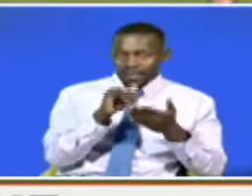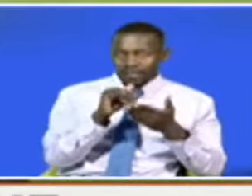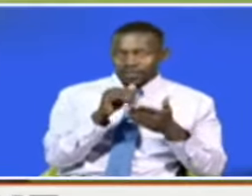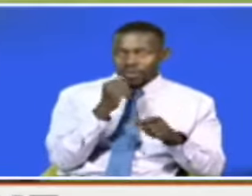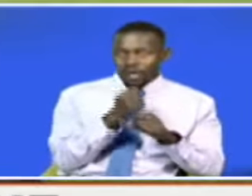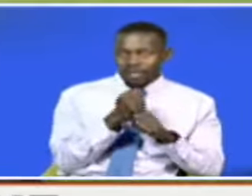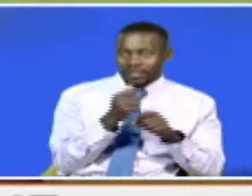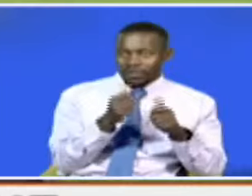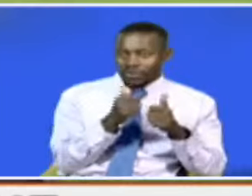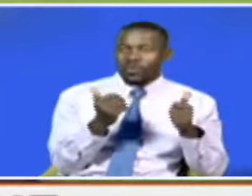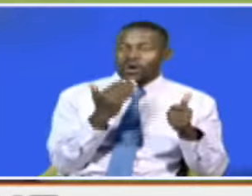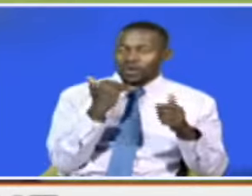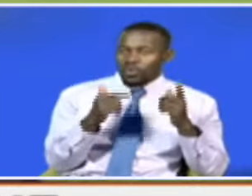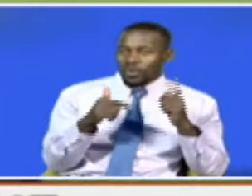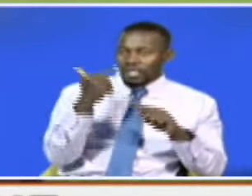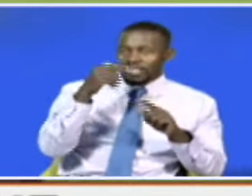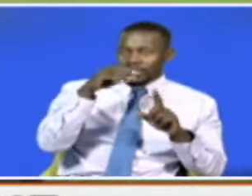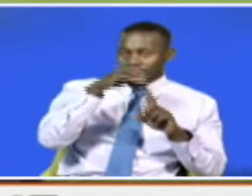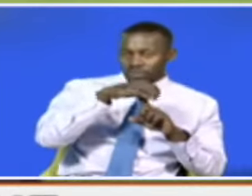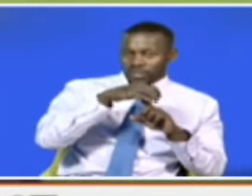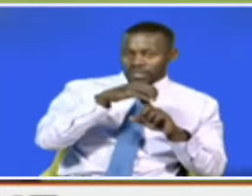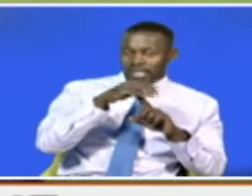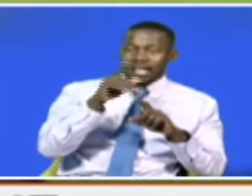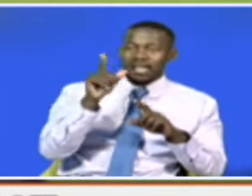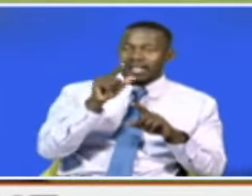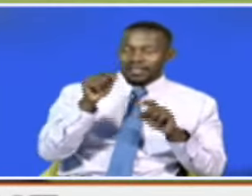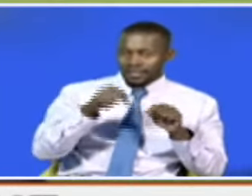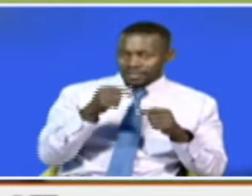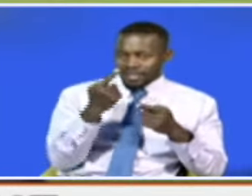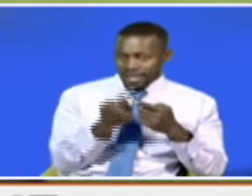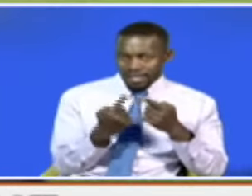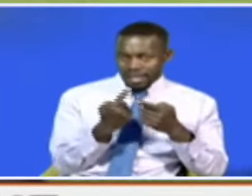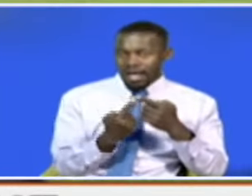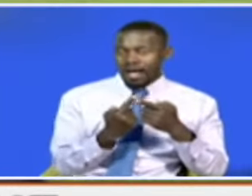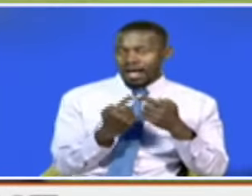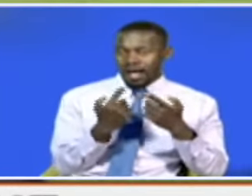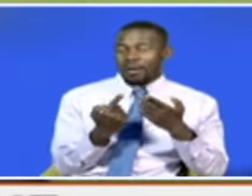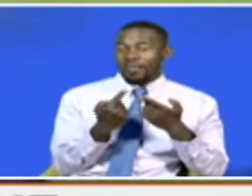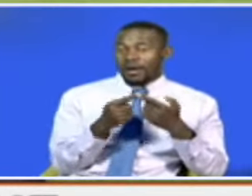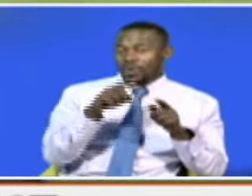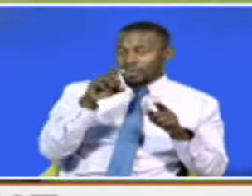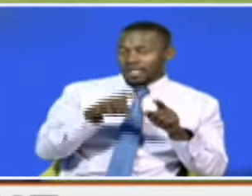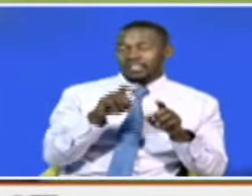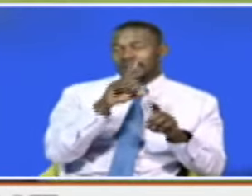still want to win the Champions League this year, and our intention is clear on that. And now, we'll love to defend it. This is what we